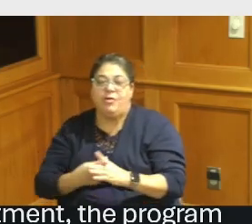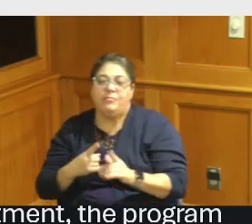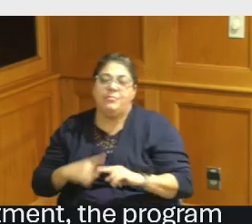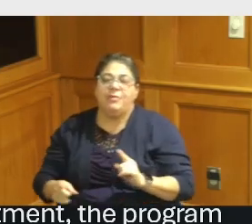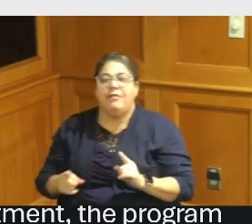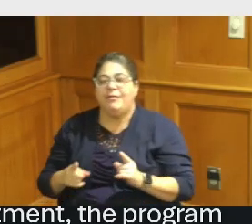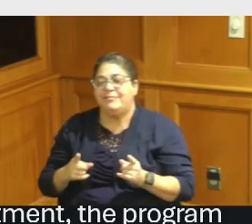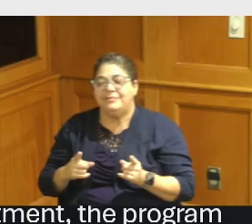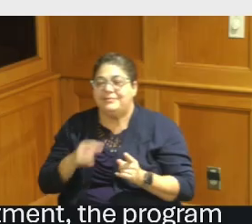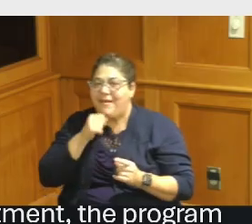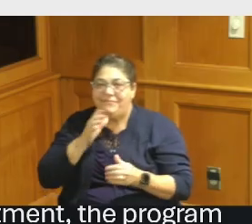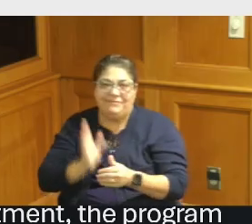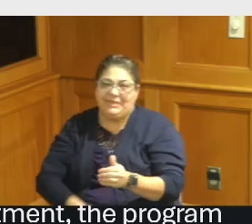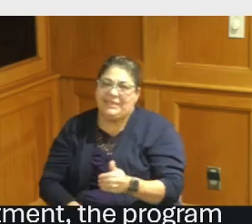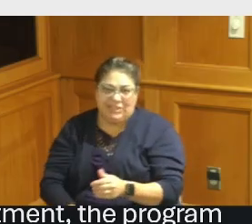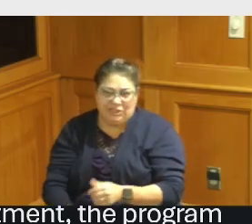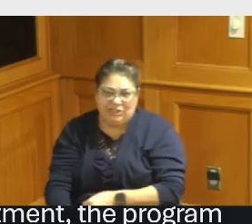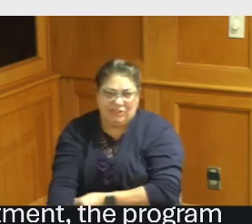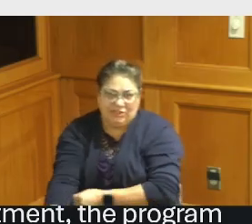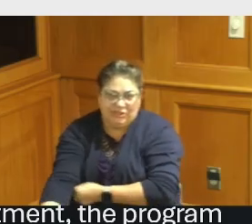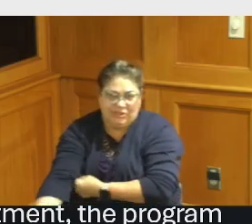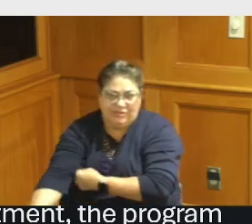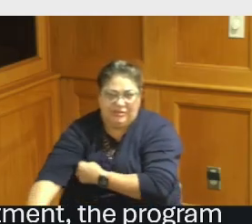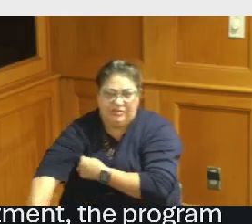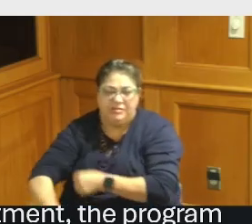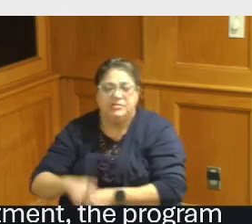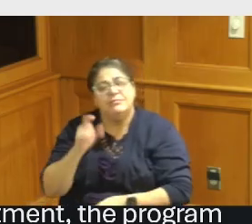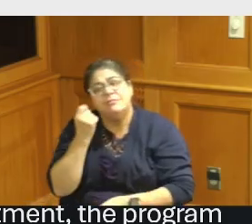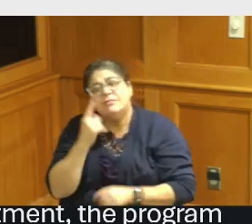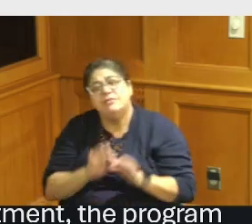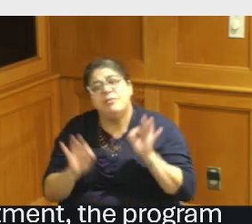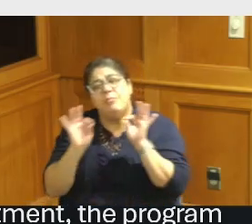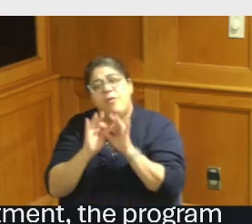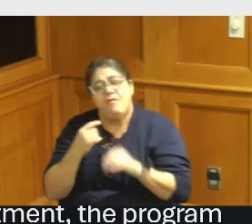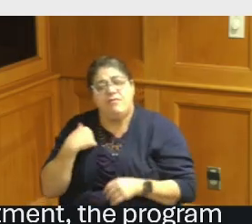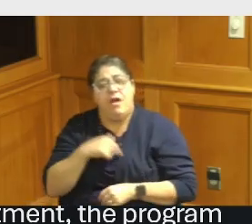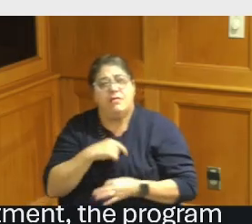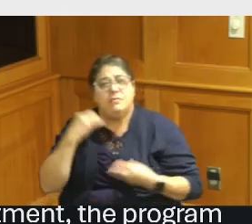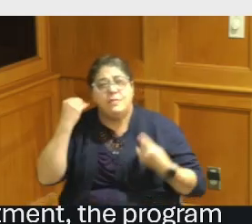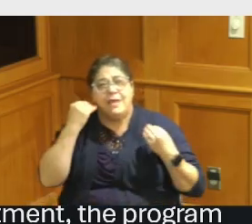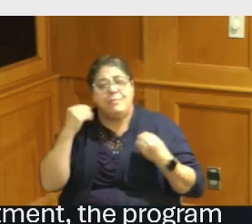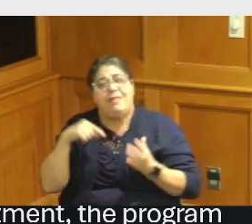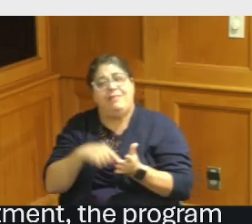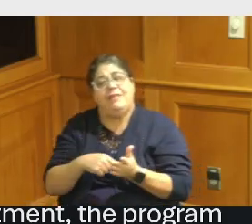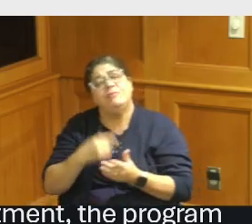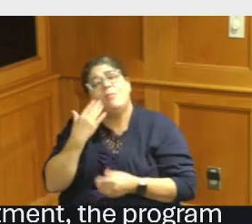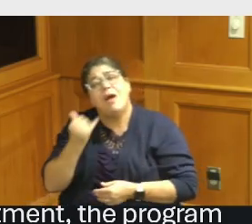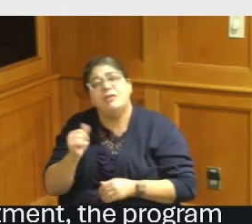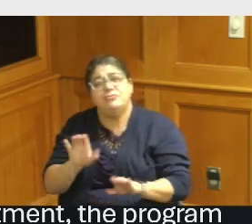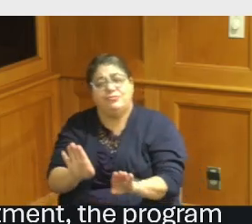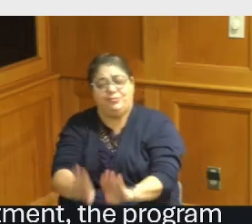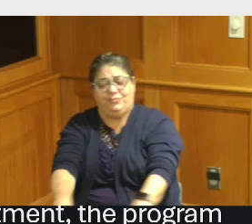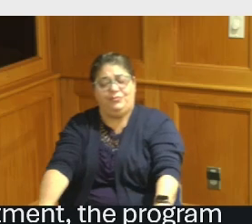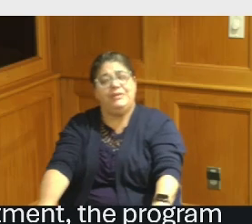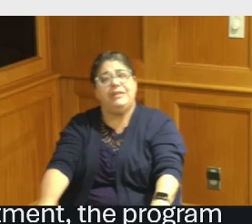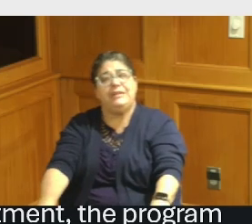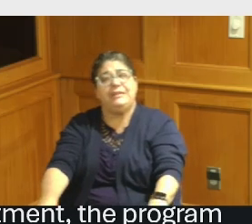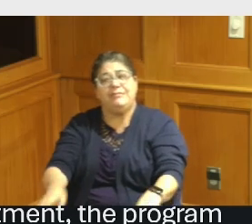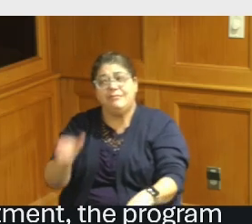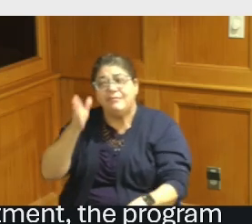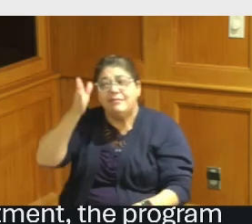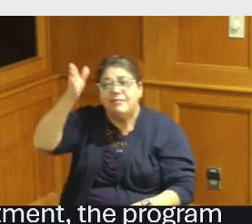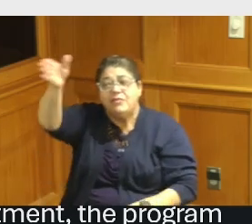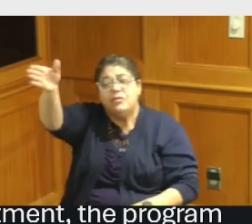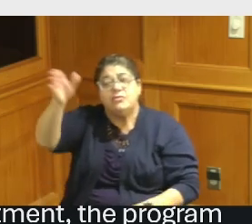county. So we just want to flag that this is really important for us to be thinking about, again, for the safety of our children into the